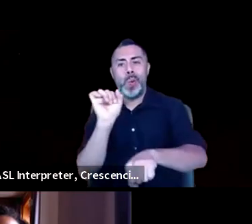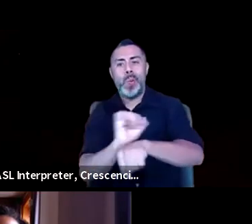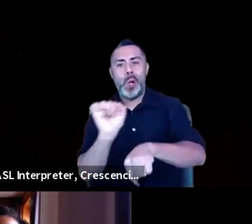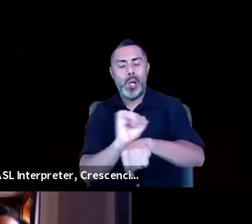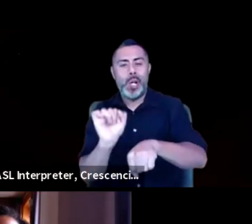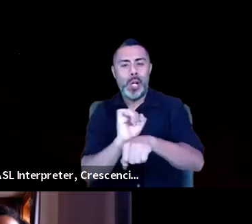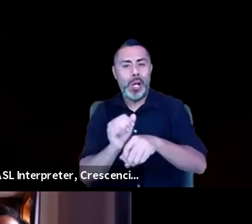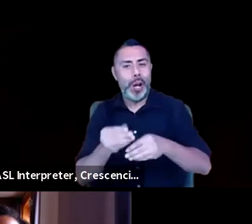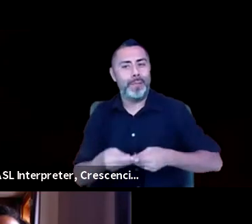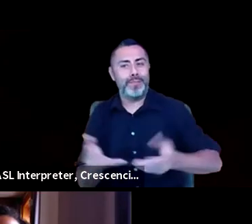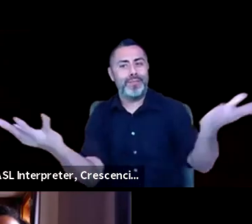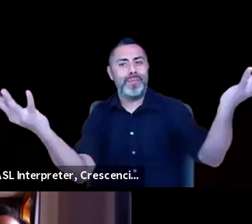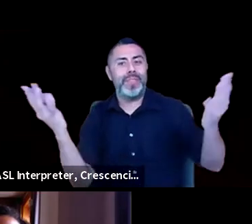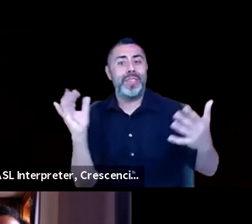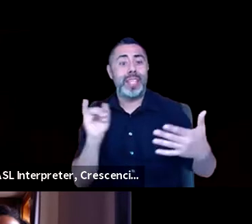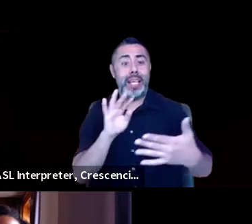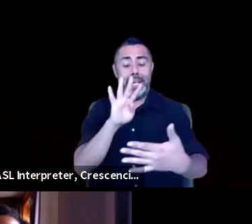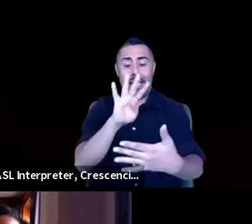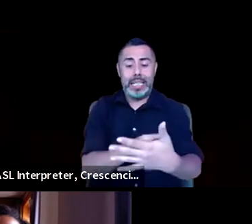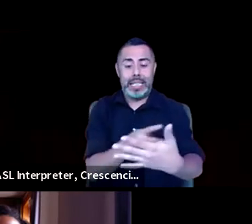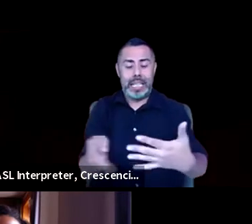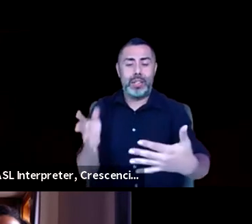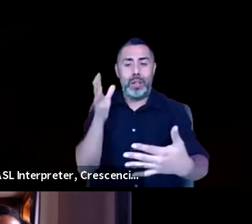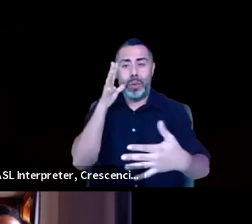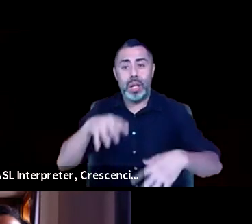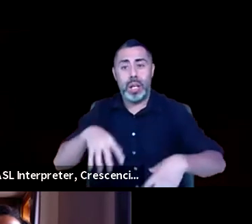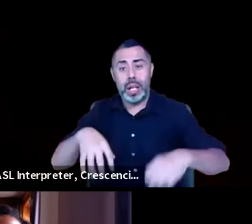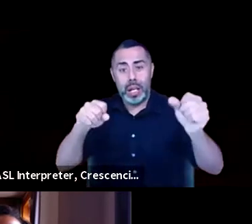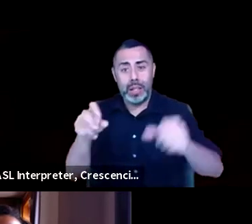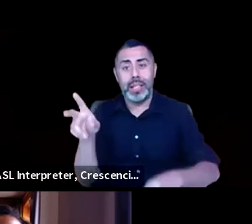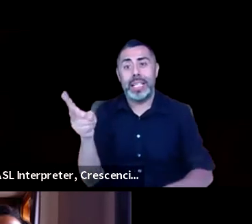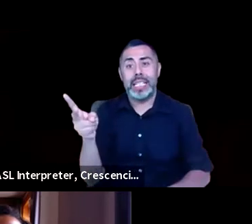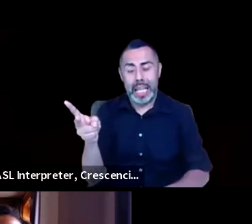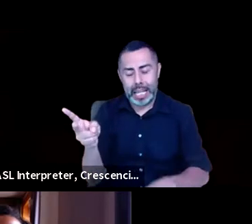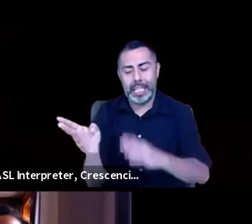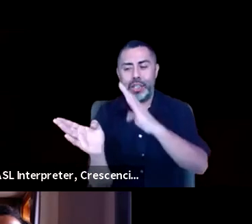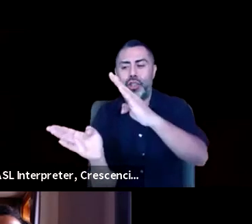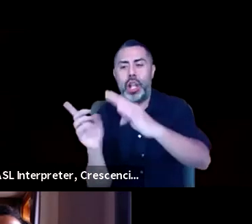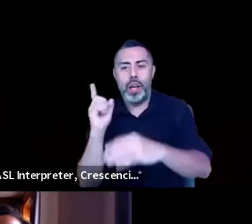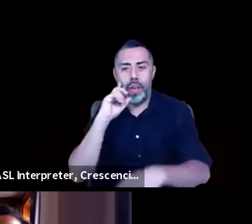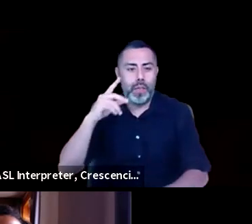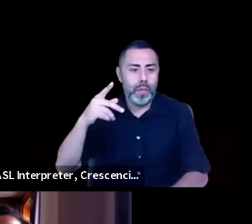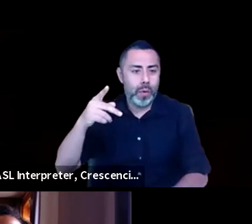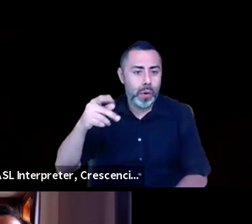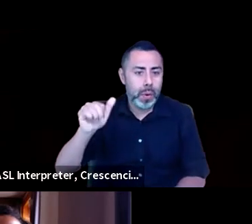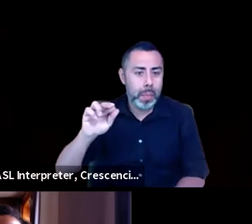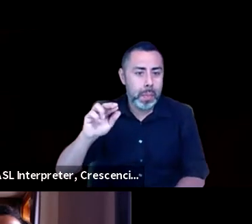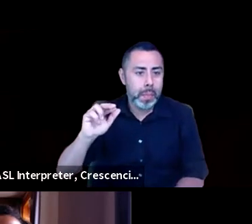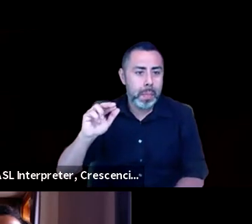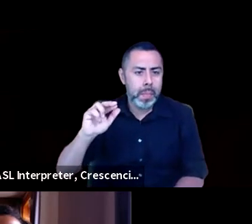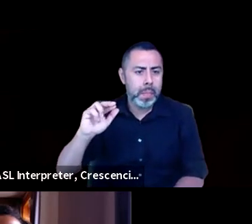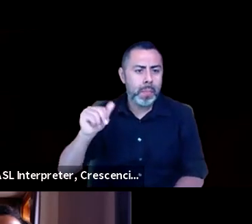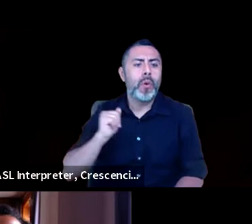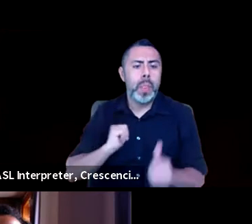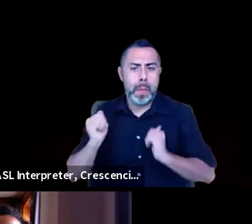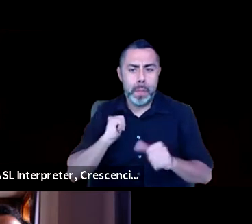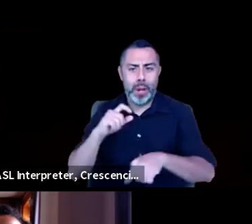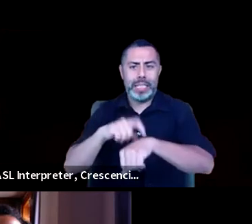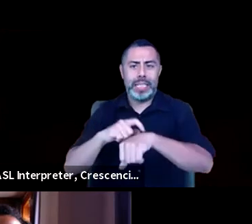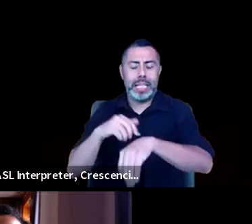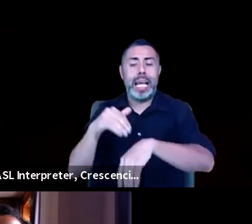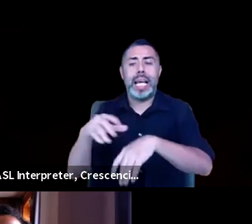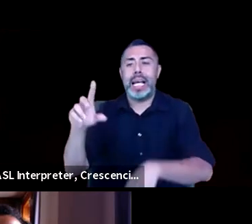to occupy the second slot of the park season at the Delacorte this summer and do As You Like